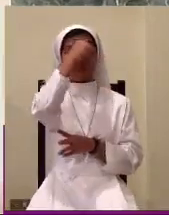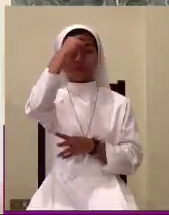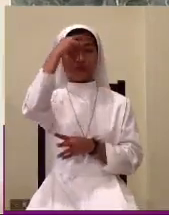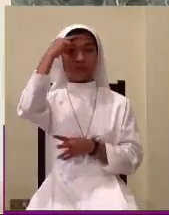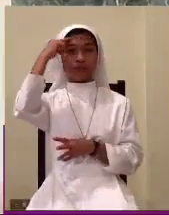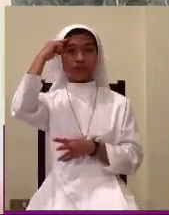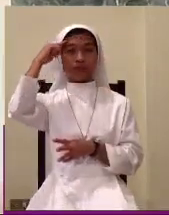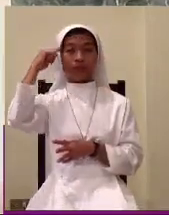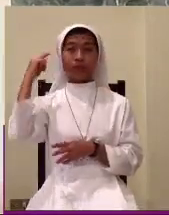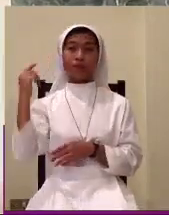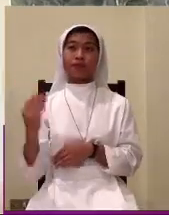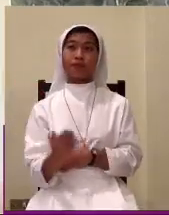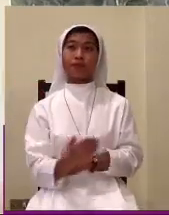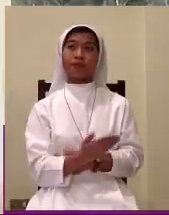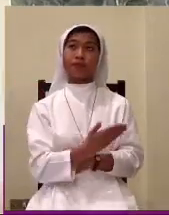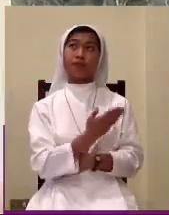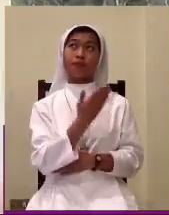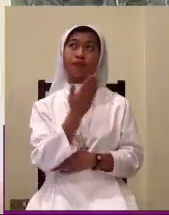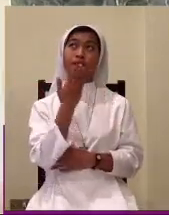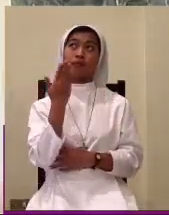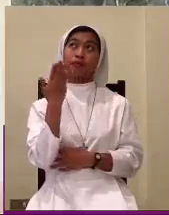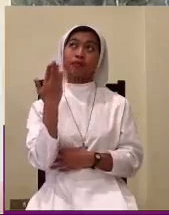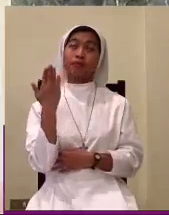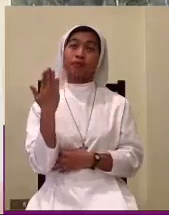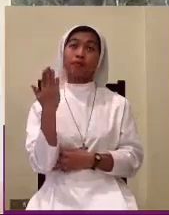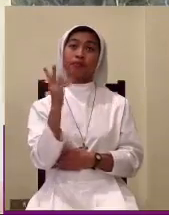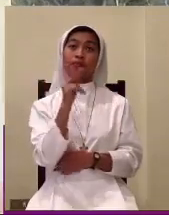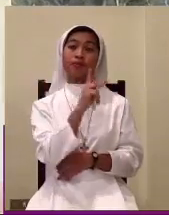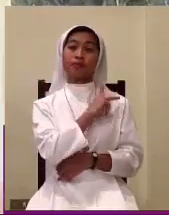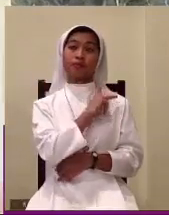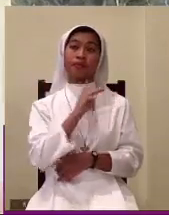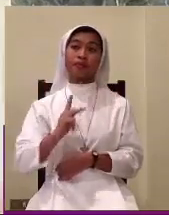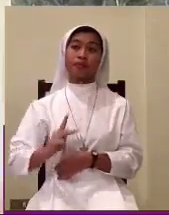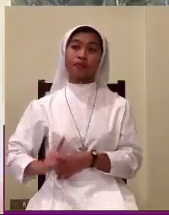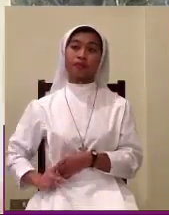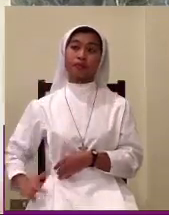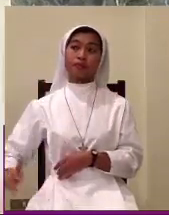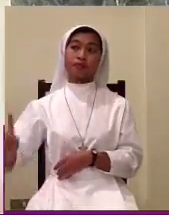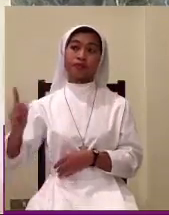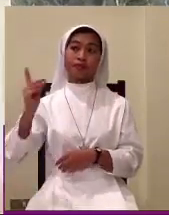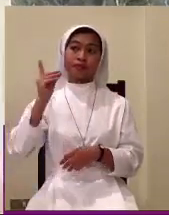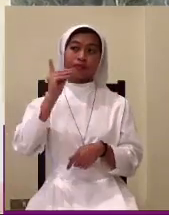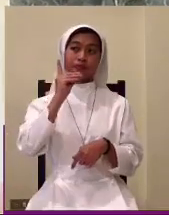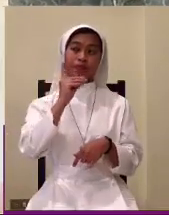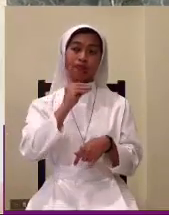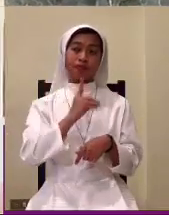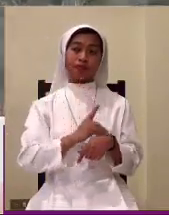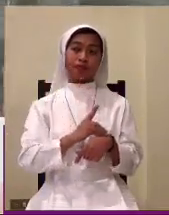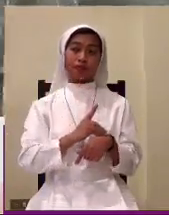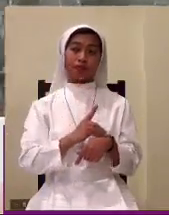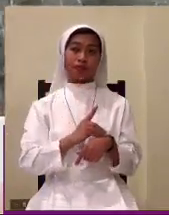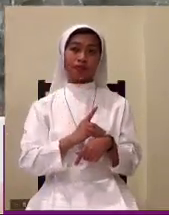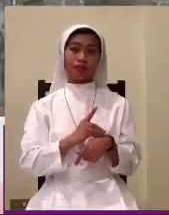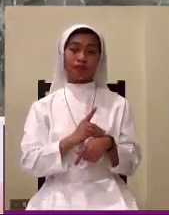Ulita sa imo ang kadea,